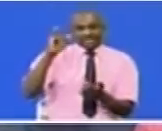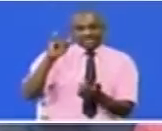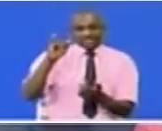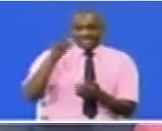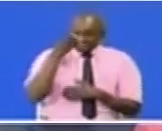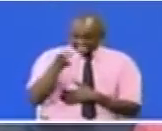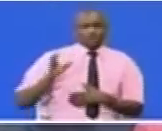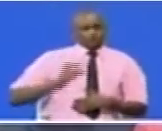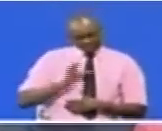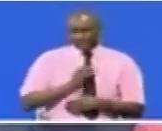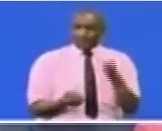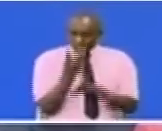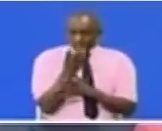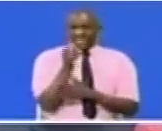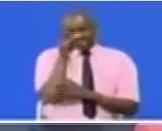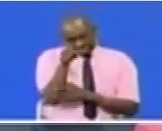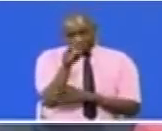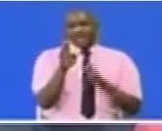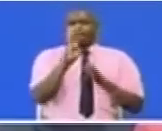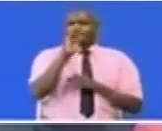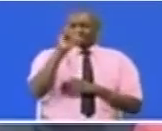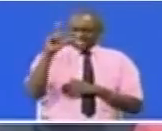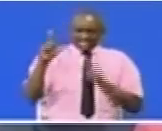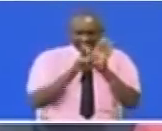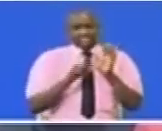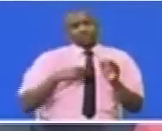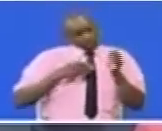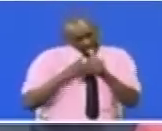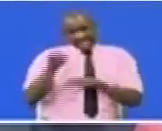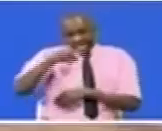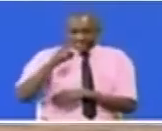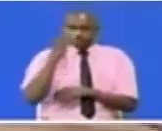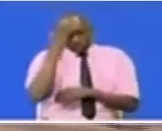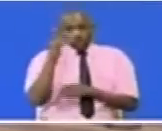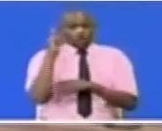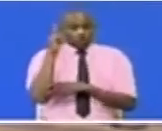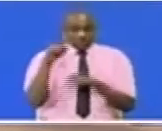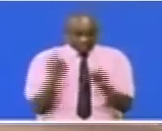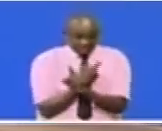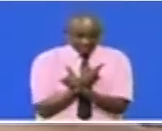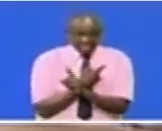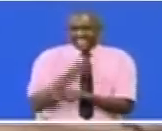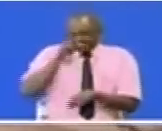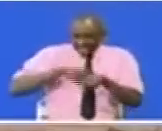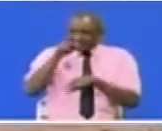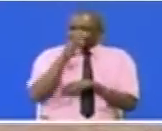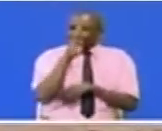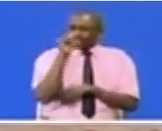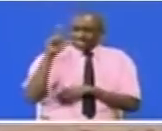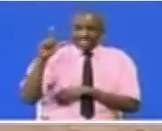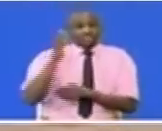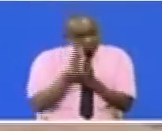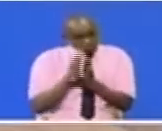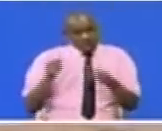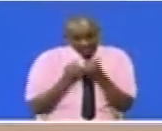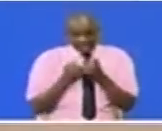a committee is a bill that will guide this nation for the generations to come. Even as Koril's bill gets a nod from the committee, there's a